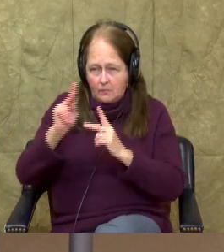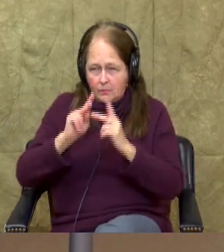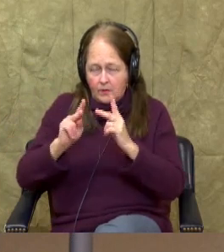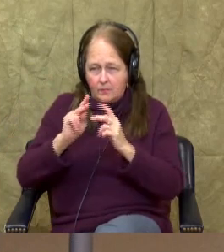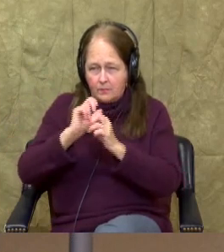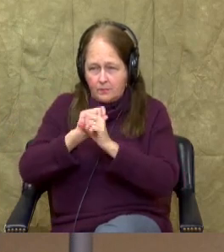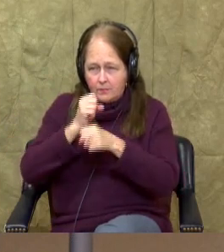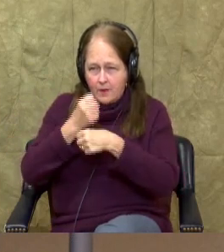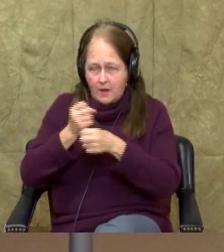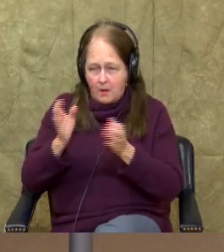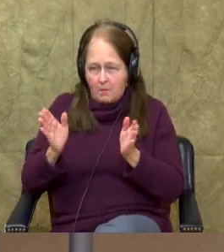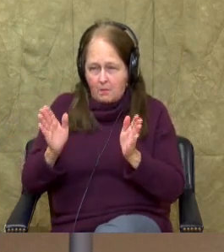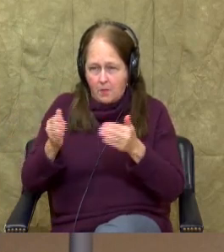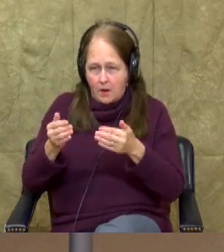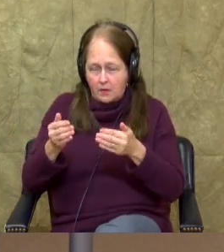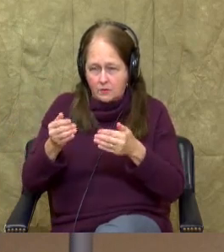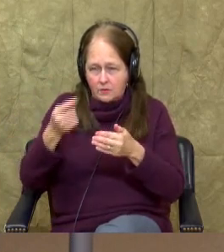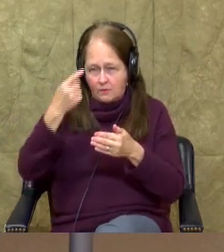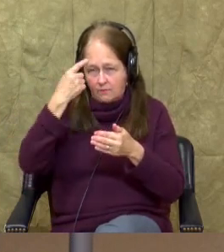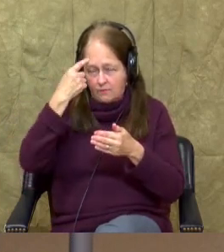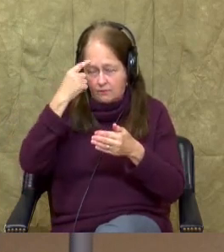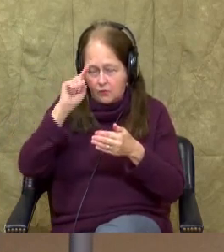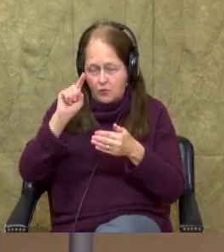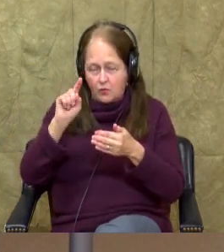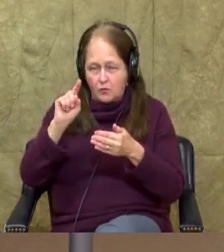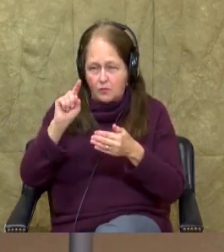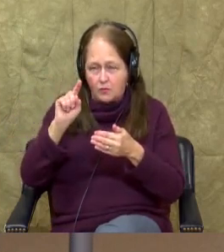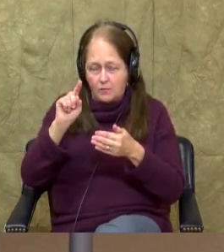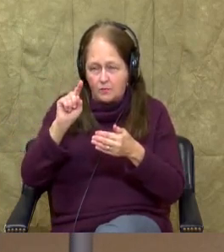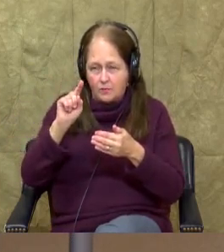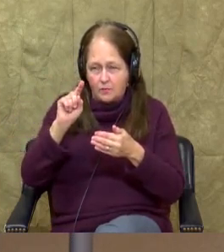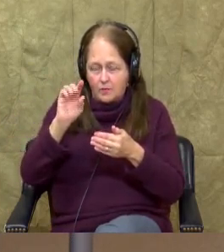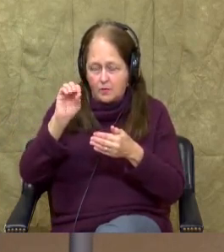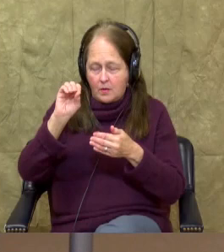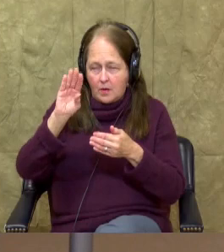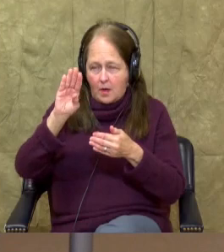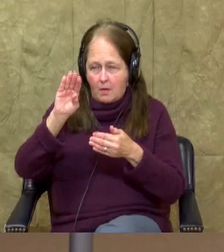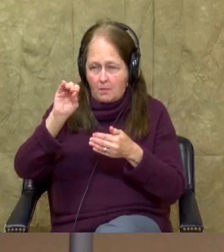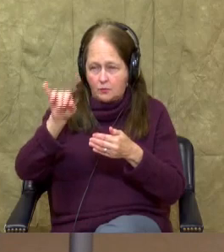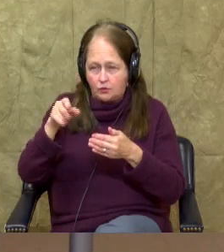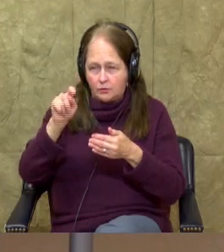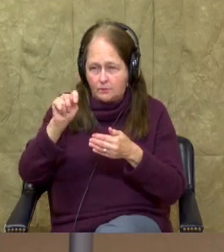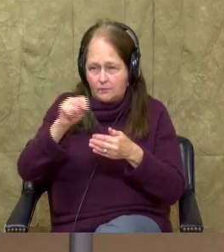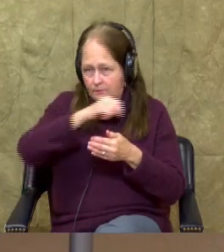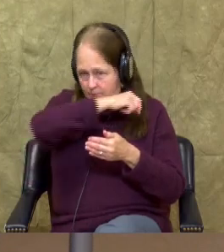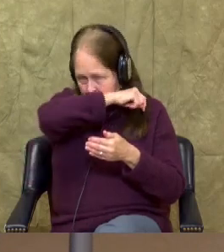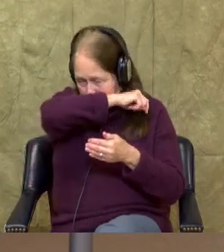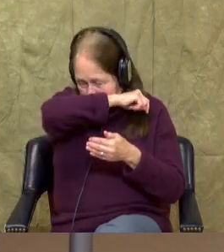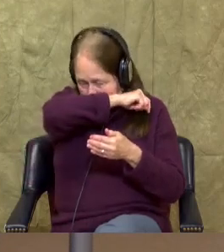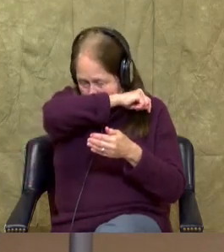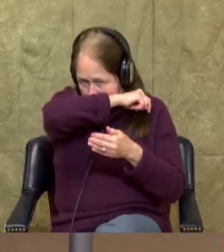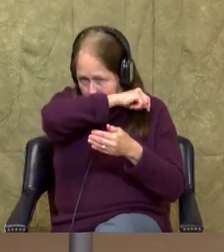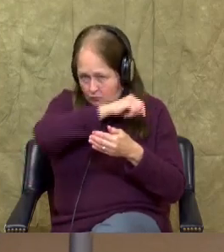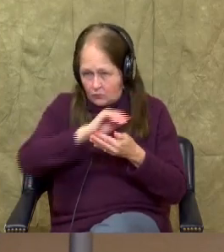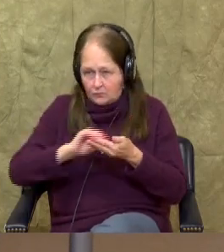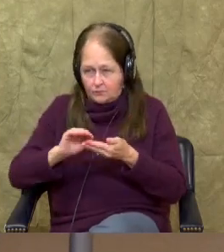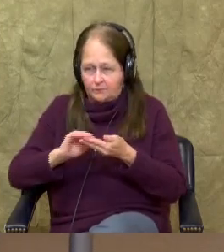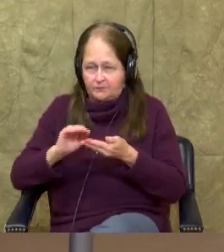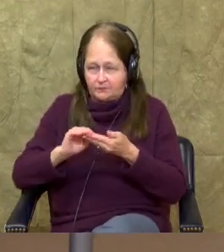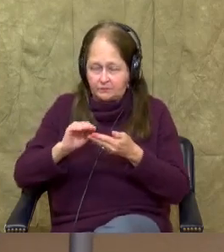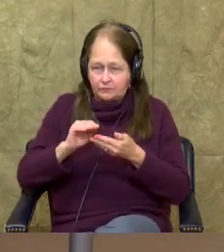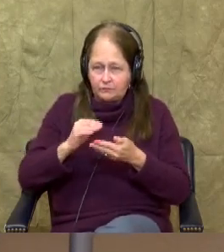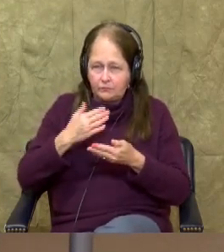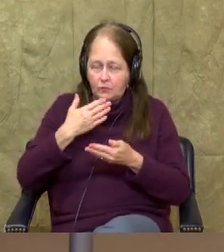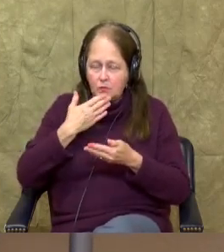making boxes for objects, like, for instance, the sweet and